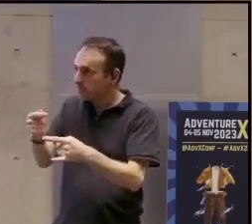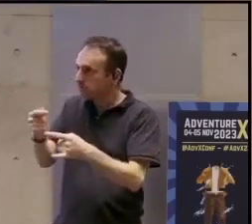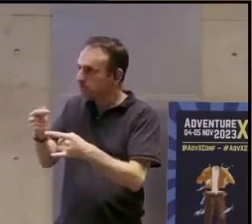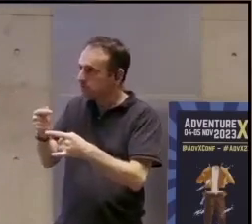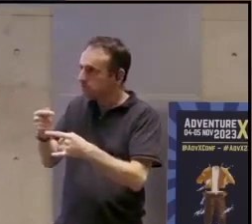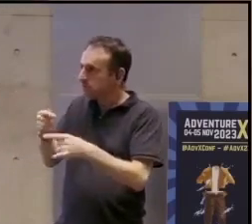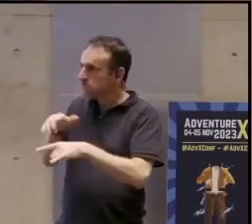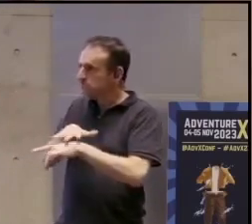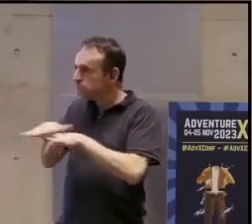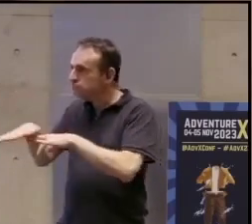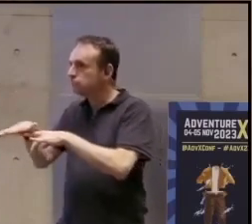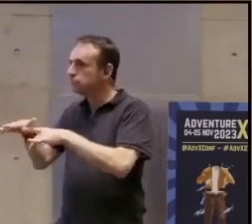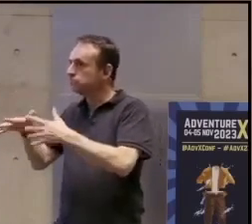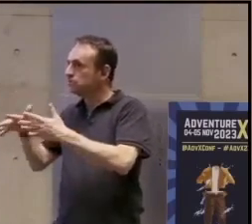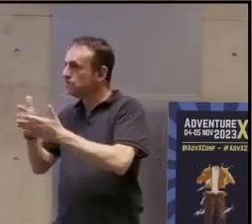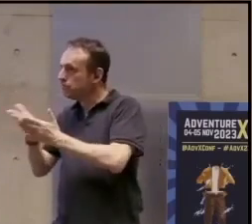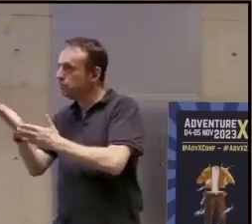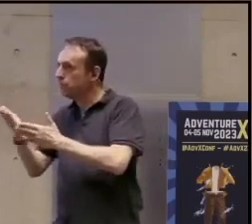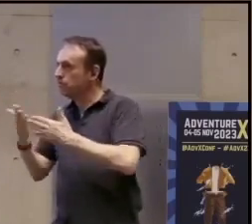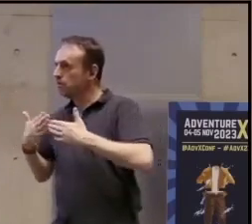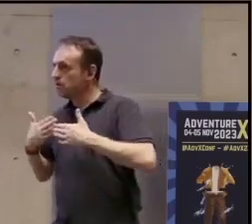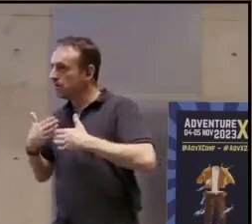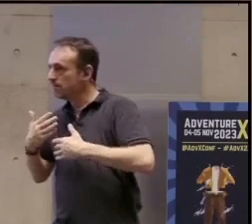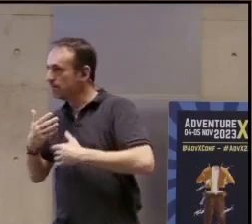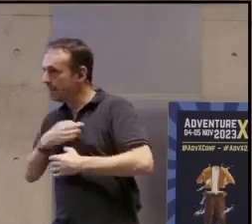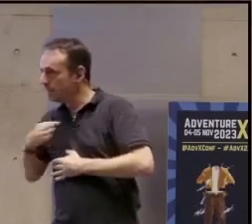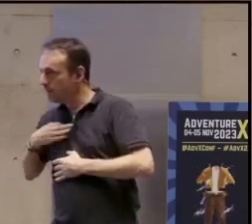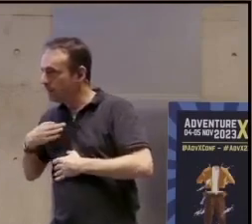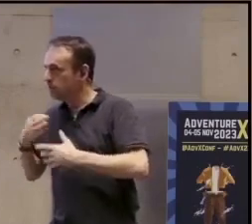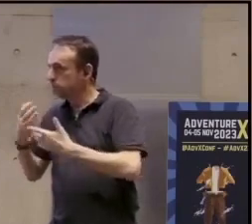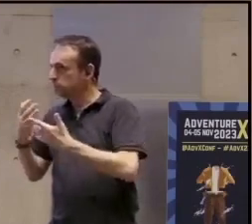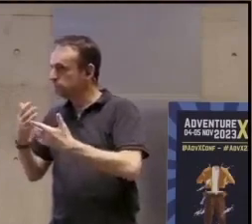more three-dimensional. It makes it more interesting, in my opinion.